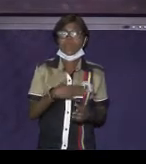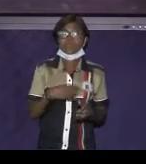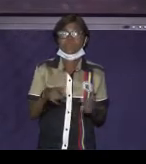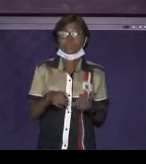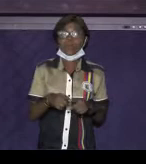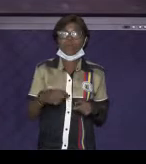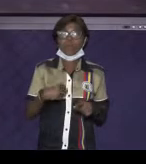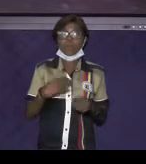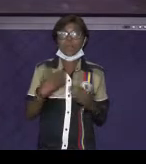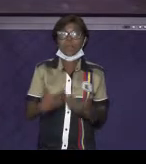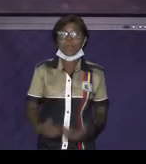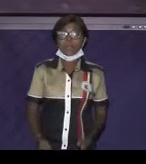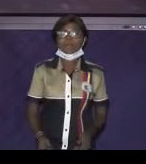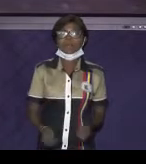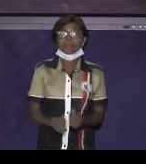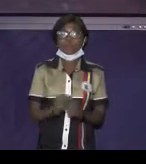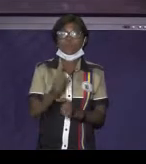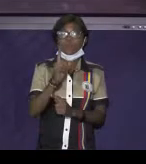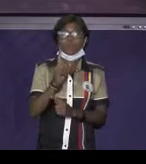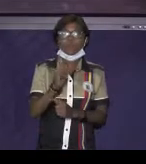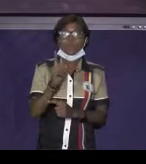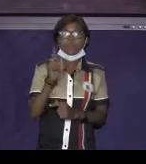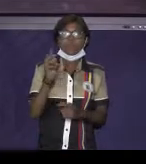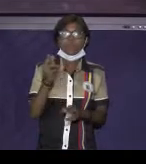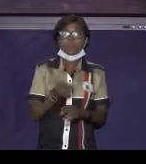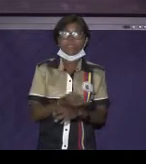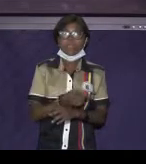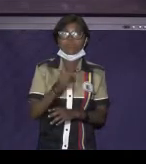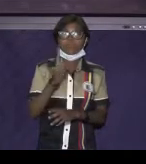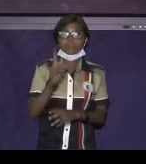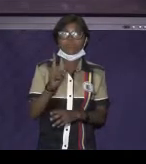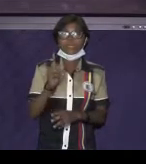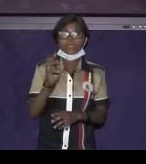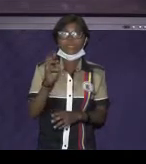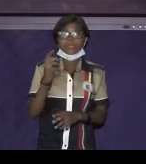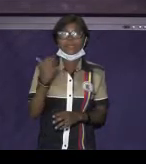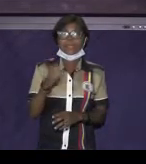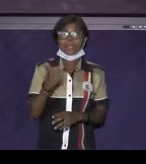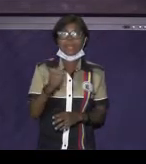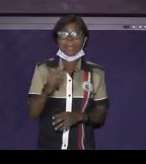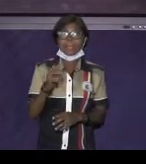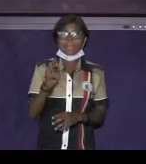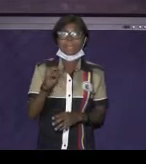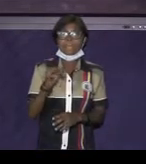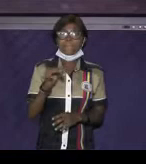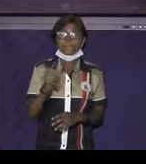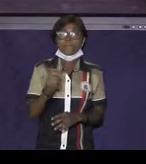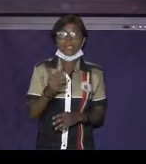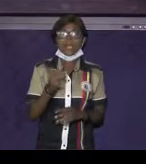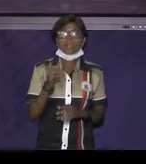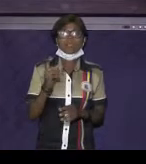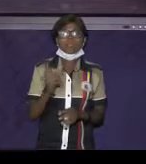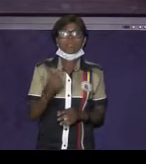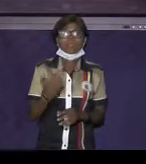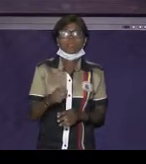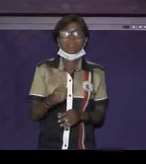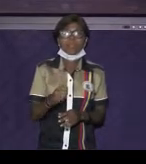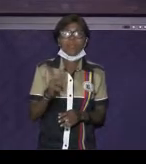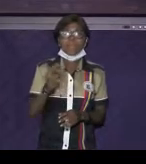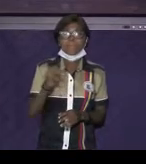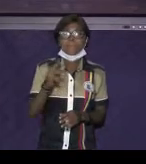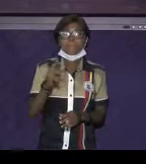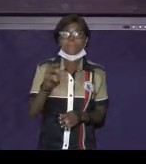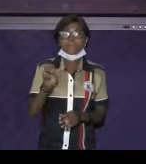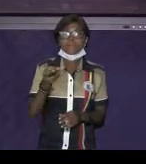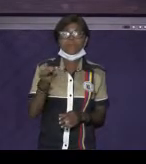so we are left with 1 times 10 meters, which is 10 meters. And so 10 meters will go